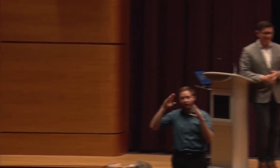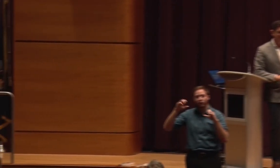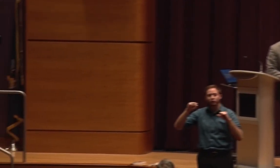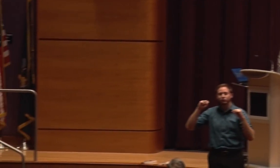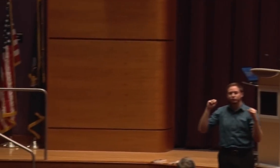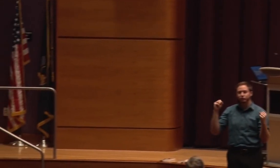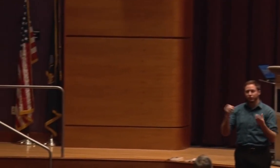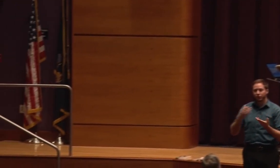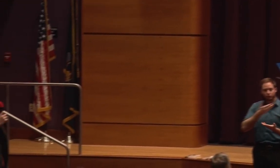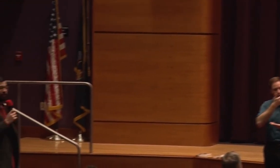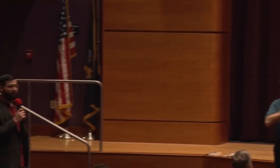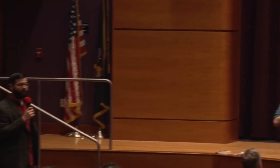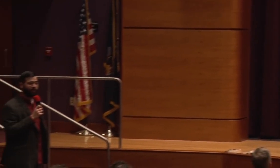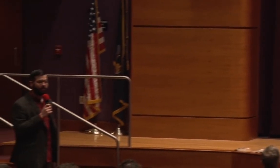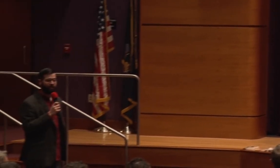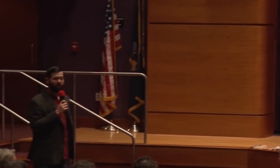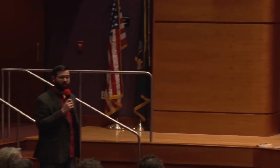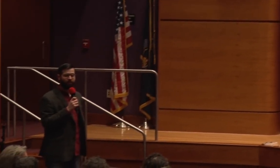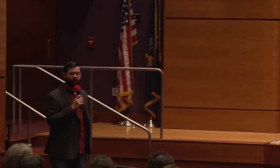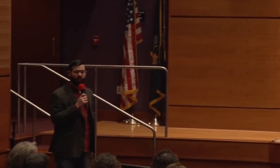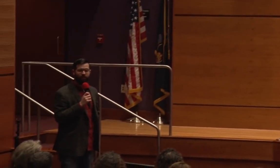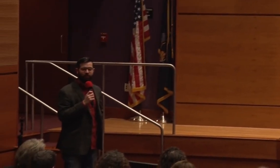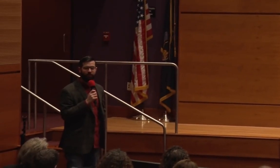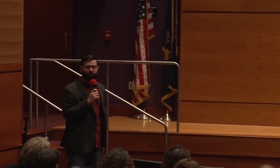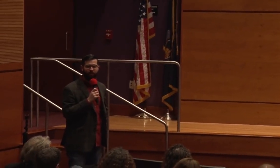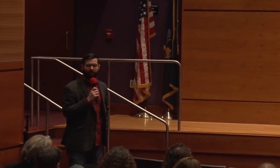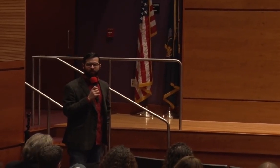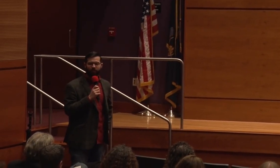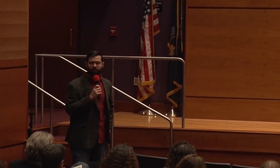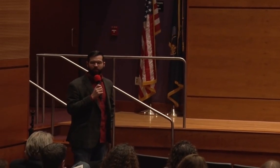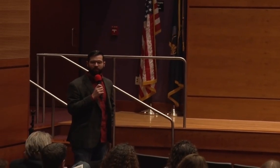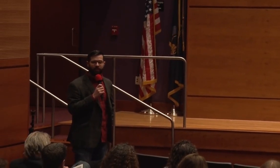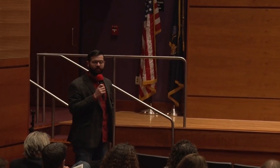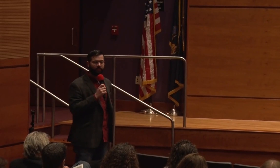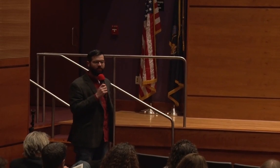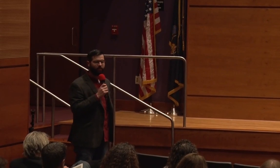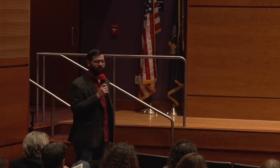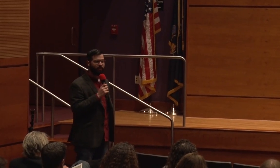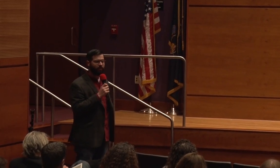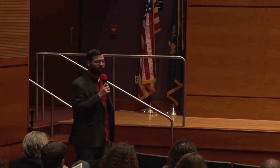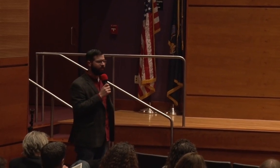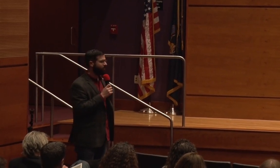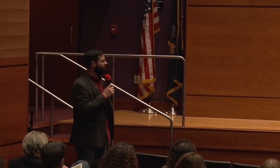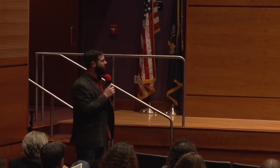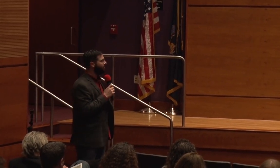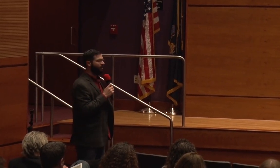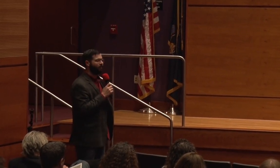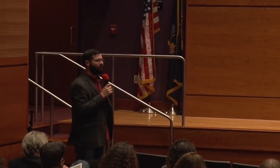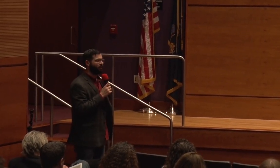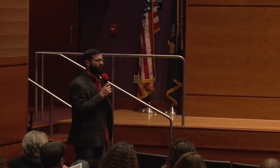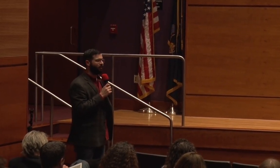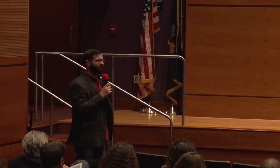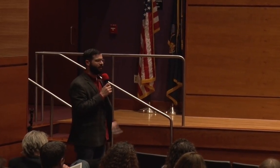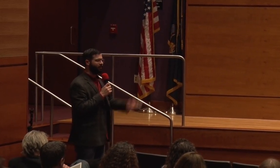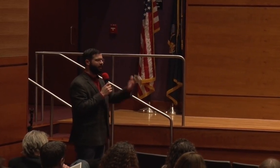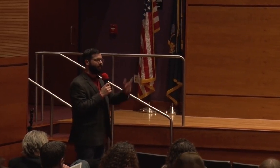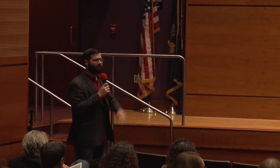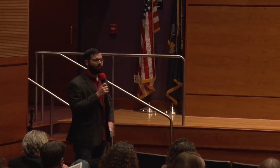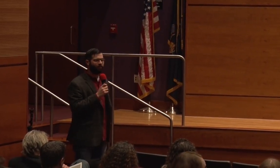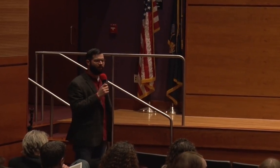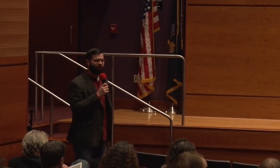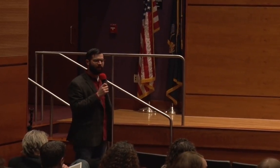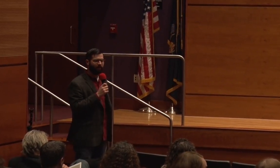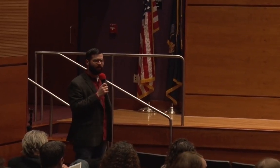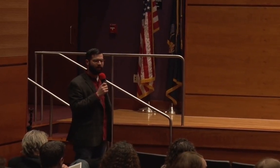So Michael has agreed to take questions from the crowd for the next 20 or so minutes. Dave and I